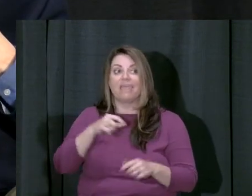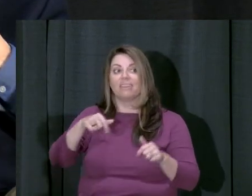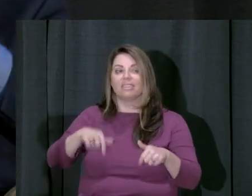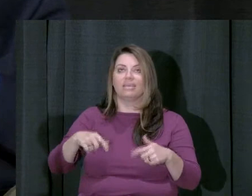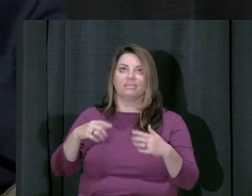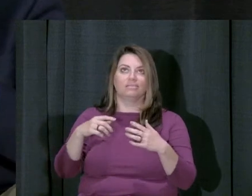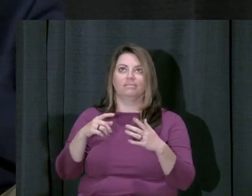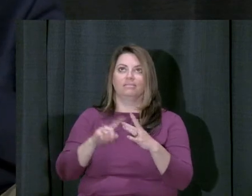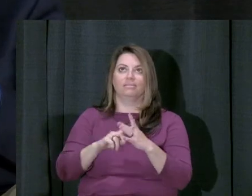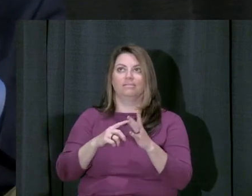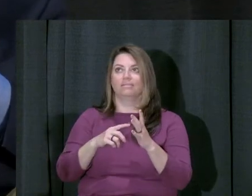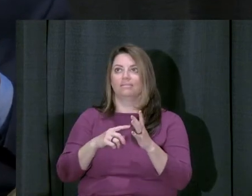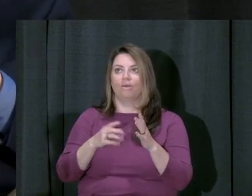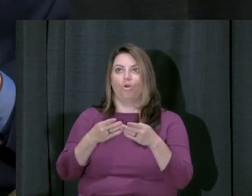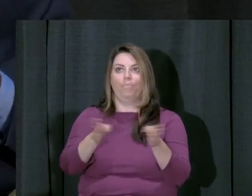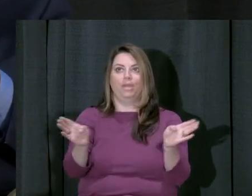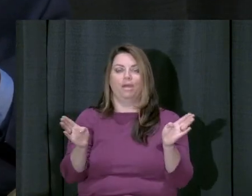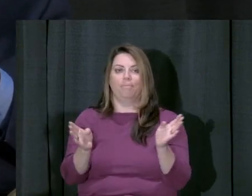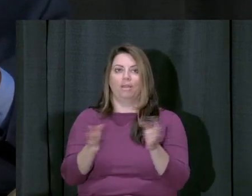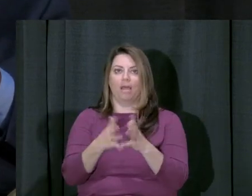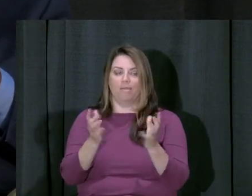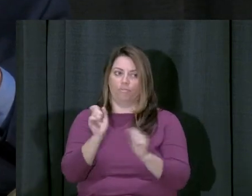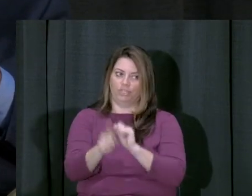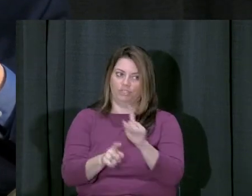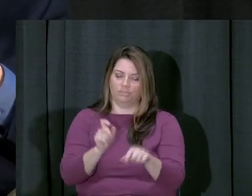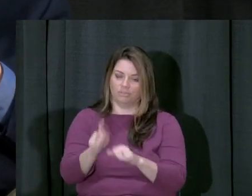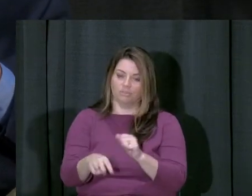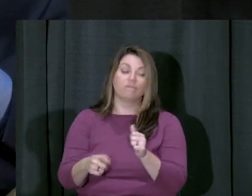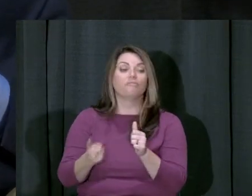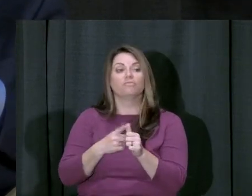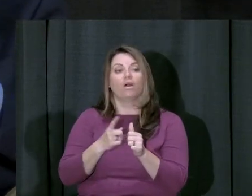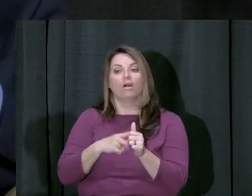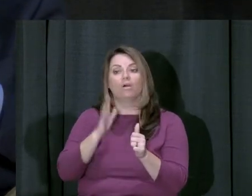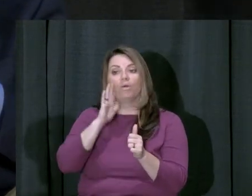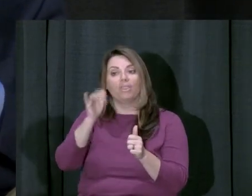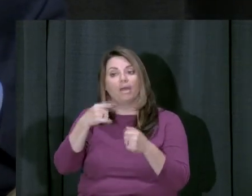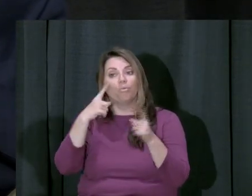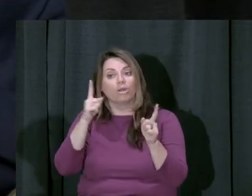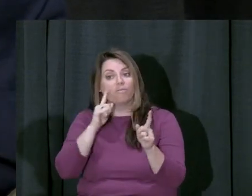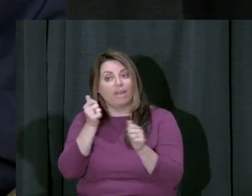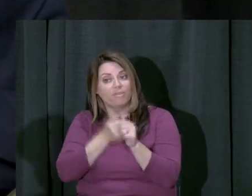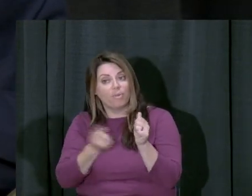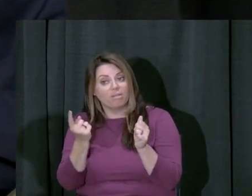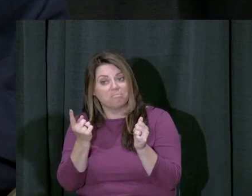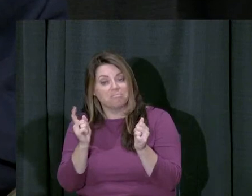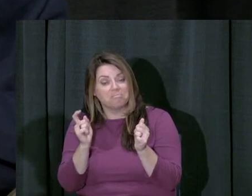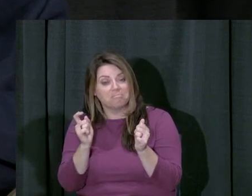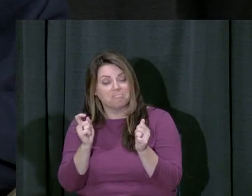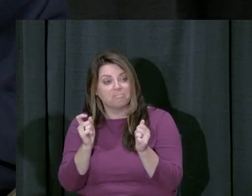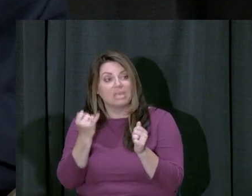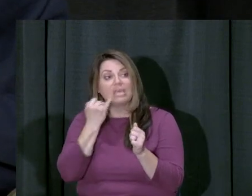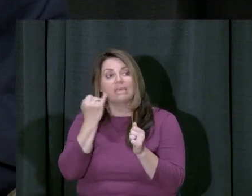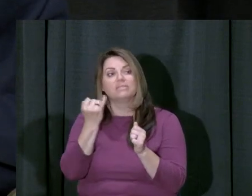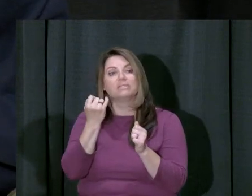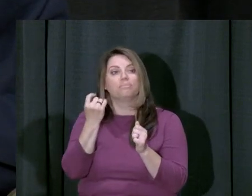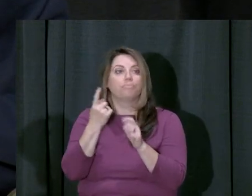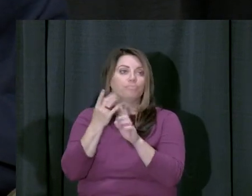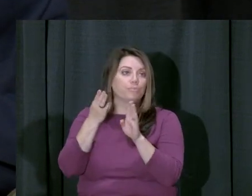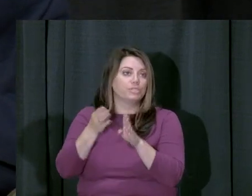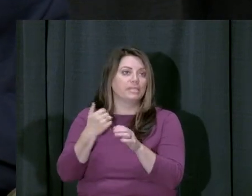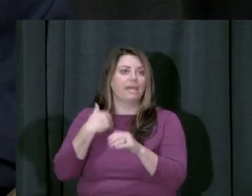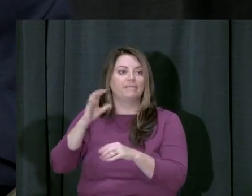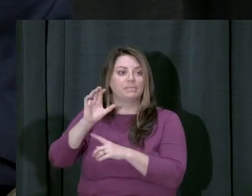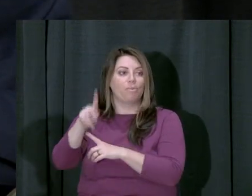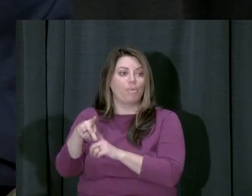up a whole bunch of questions. First of all, will that work for everybody? If somebody has cerebral palsy,